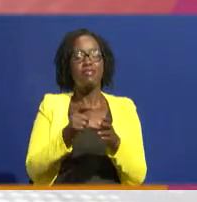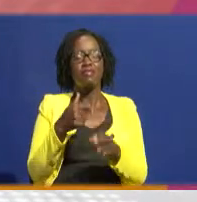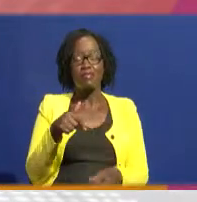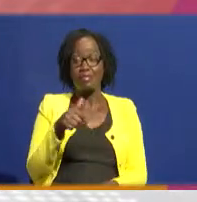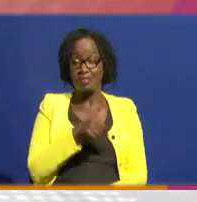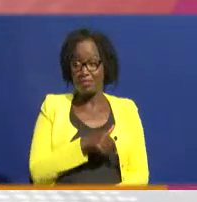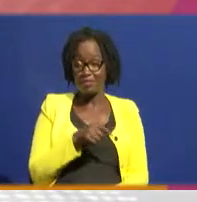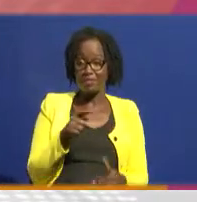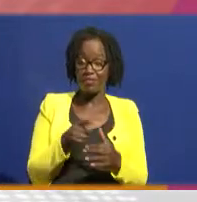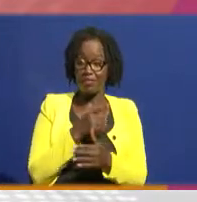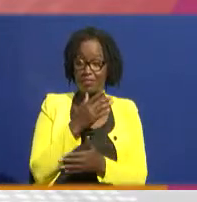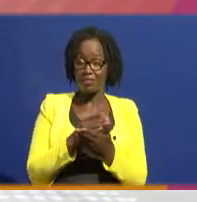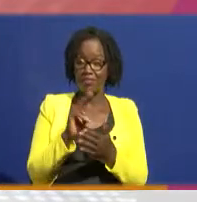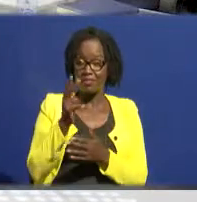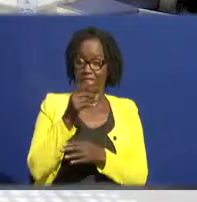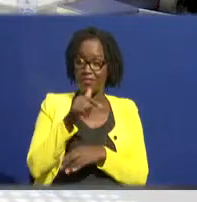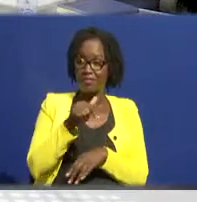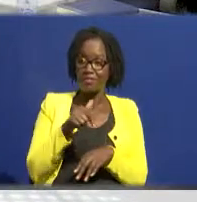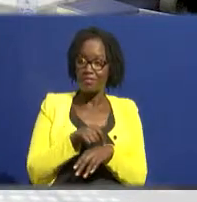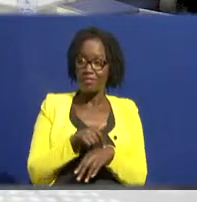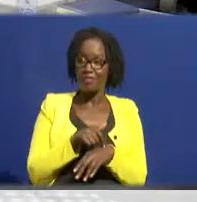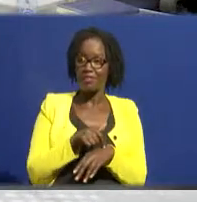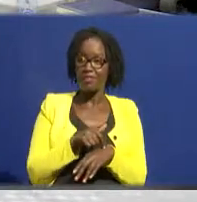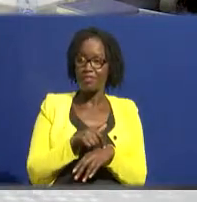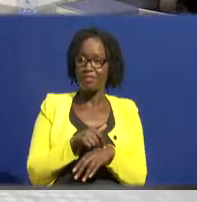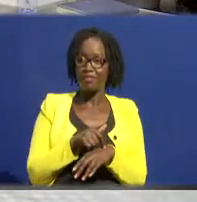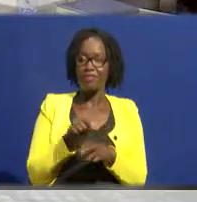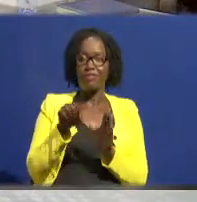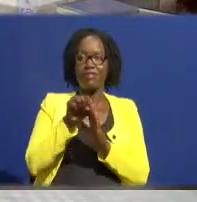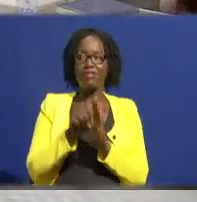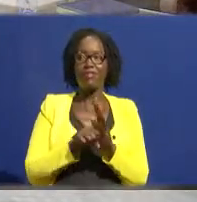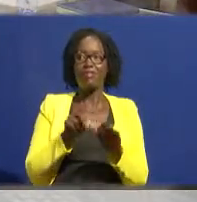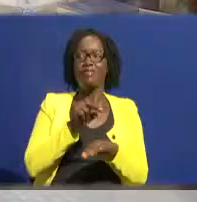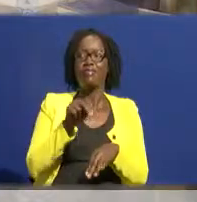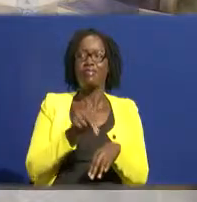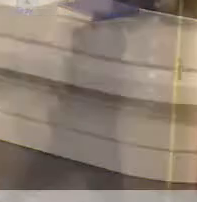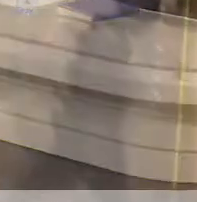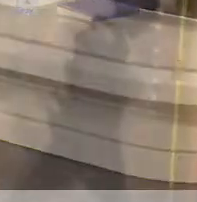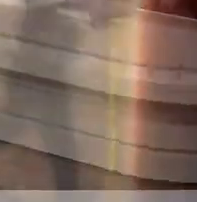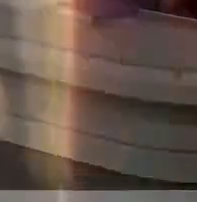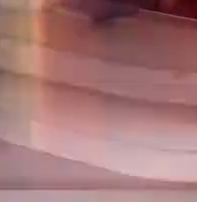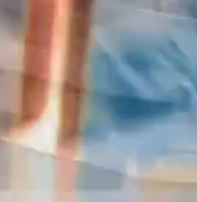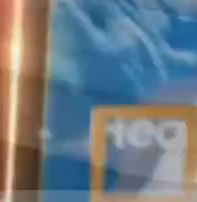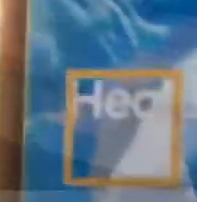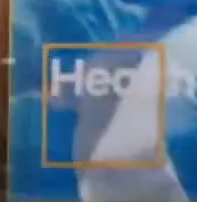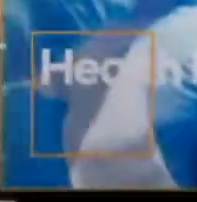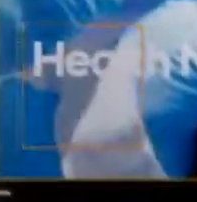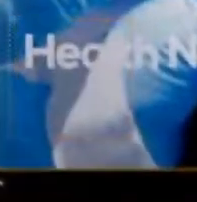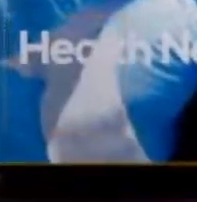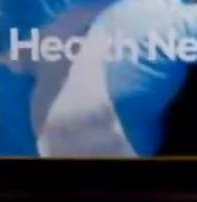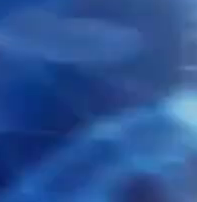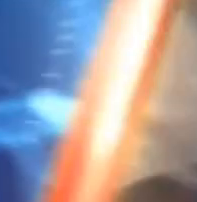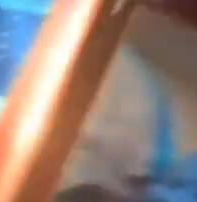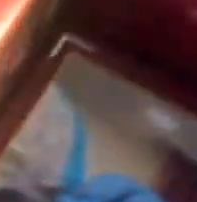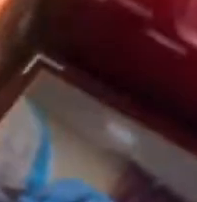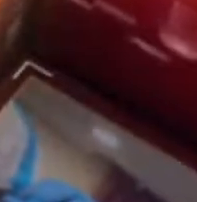this first hour. On the second hour, we are looking at the state of the nation. A lot is happening.